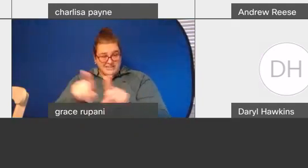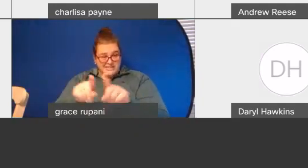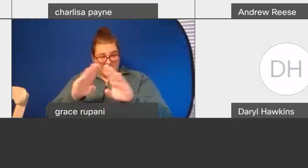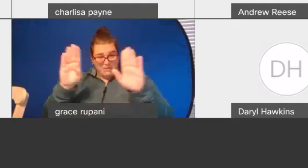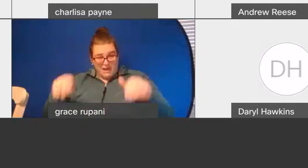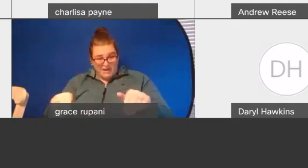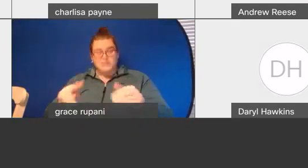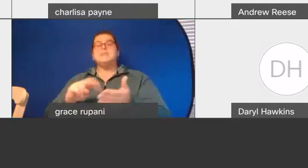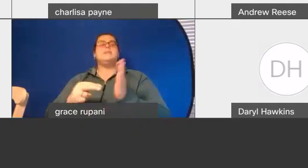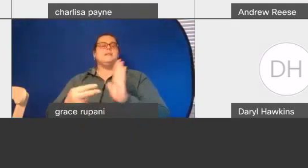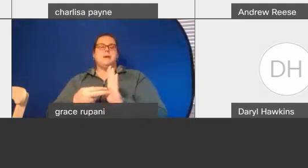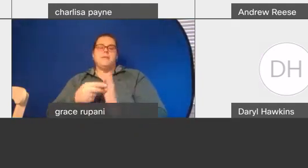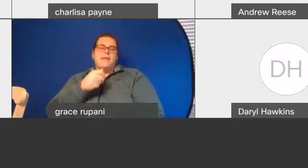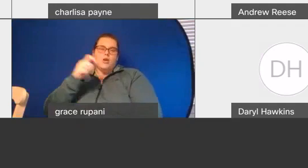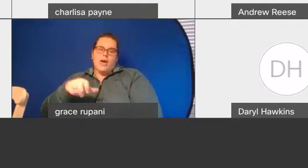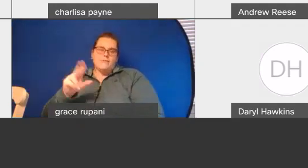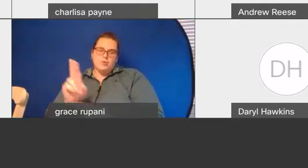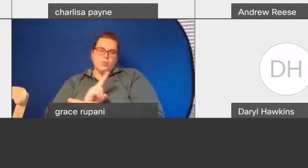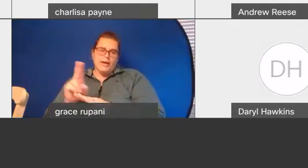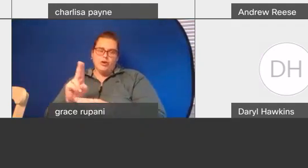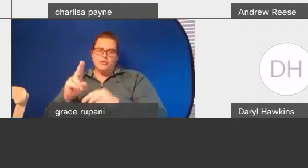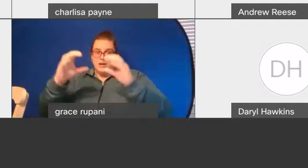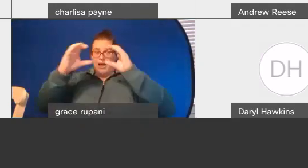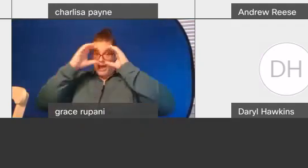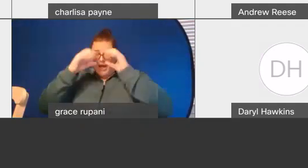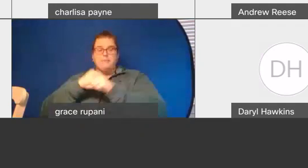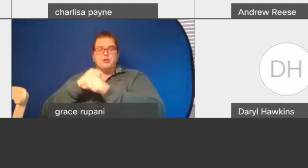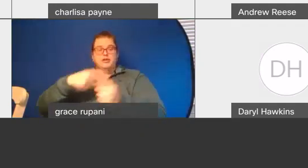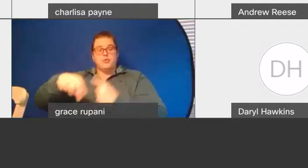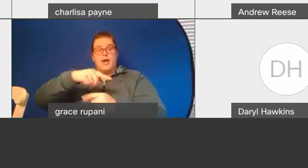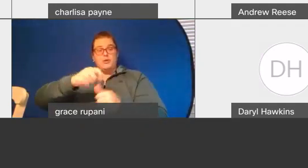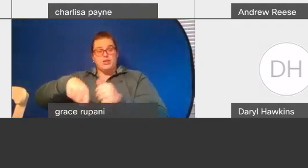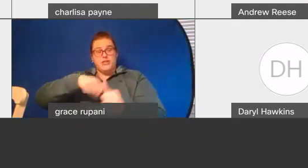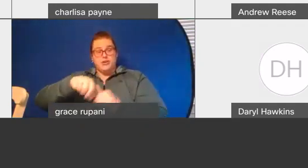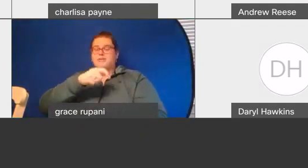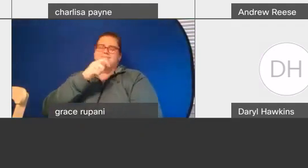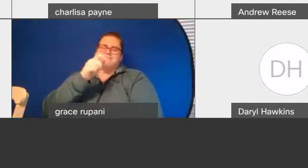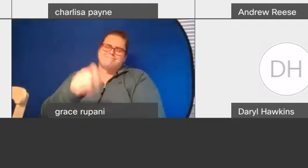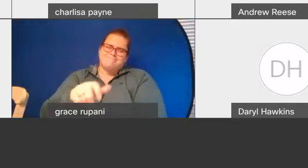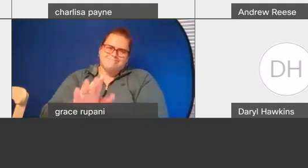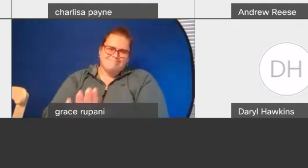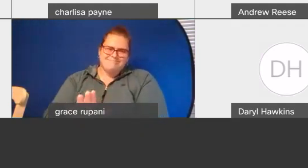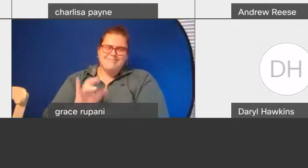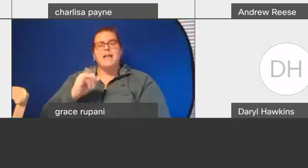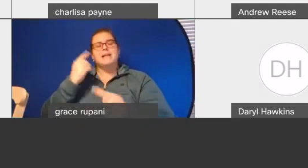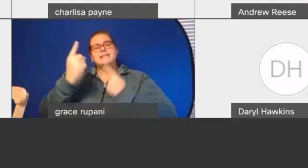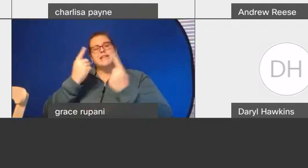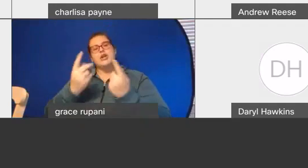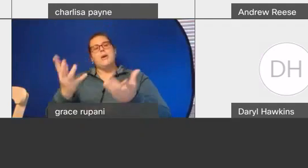do not have to wear eye protection around each other. We you know, we consider that as they're part of the same home